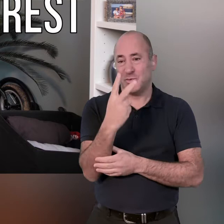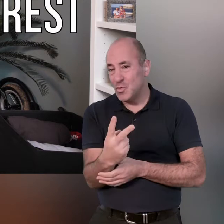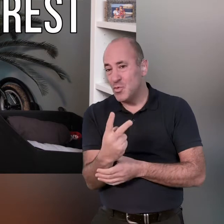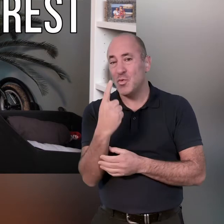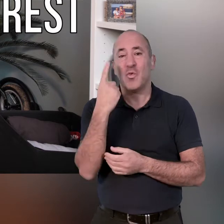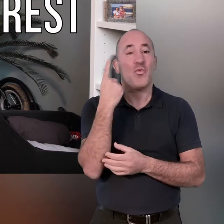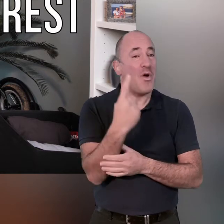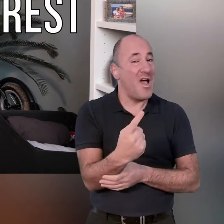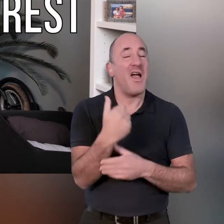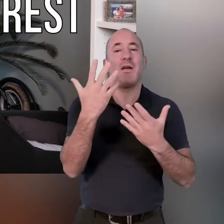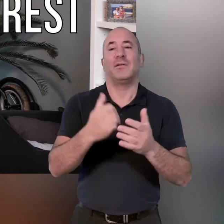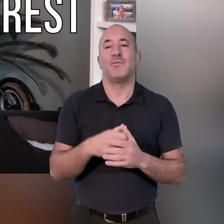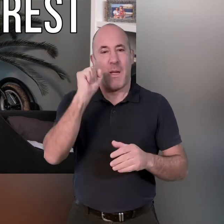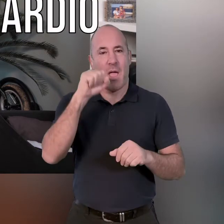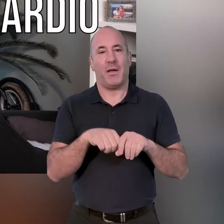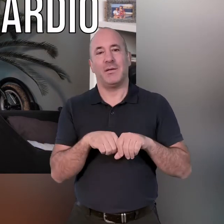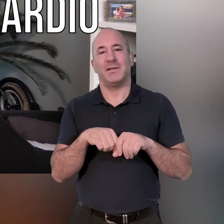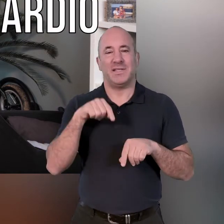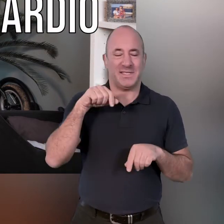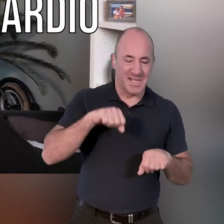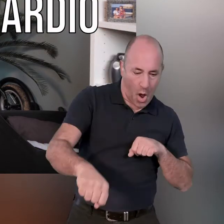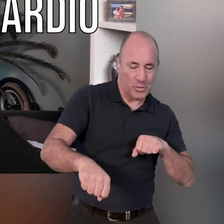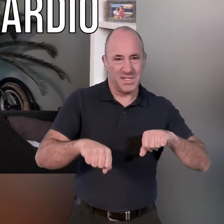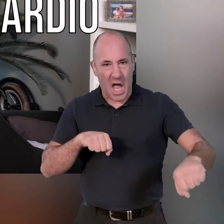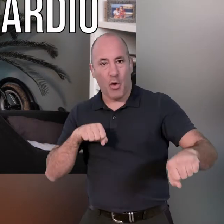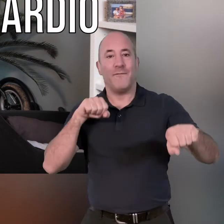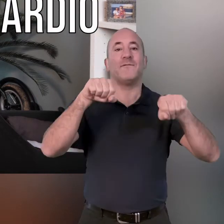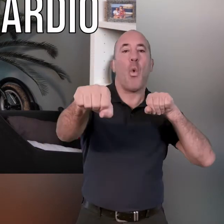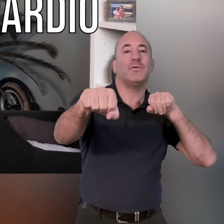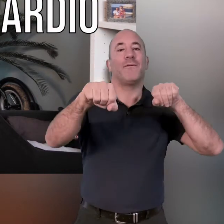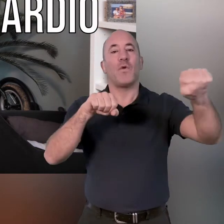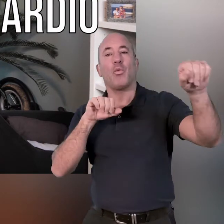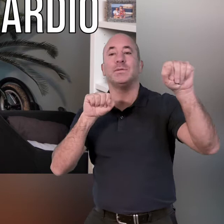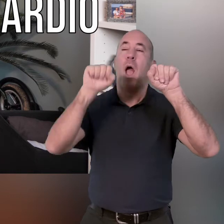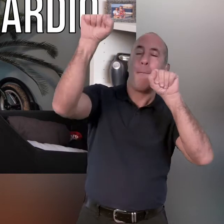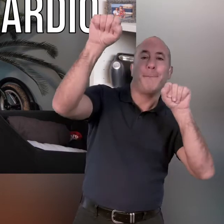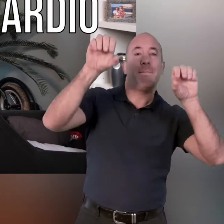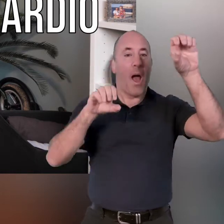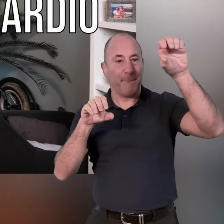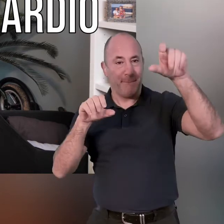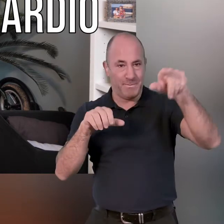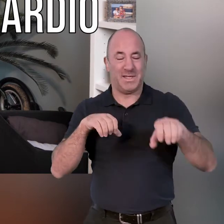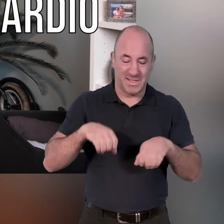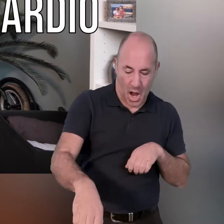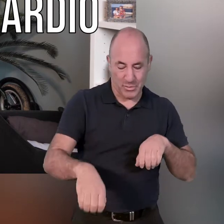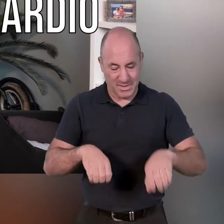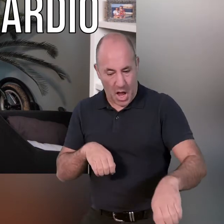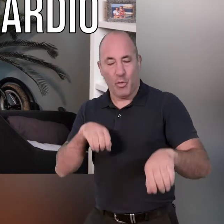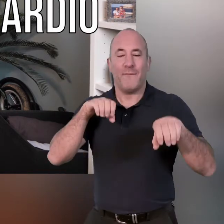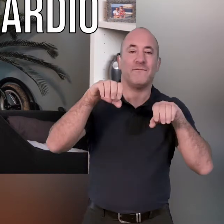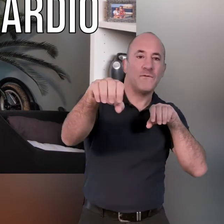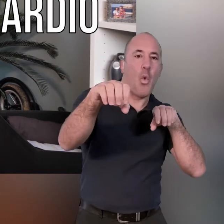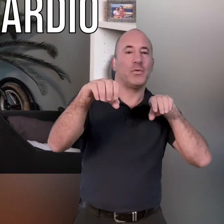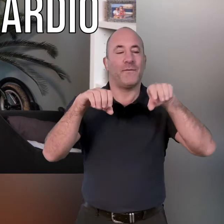3, 2, 1. Down, down, forwards, forwards, up, up, down, down,